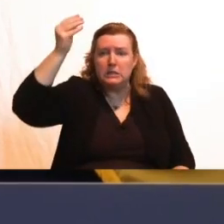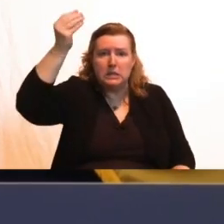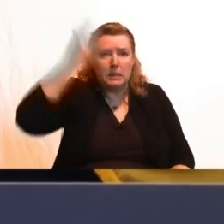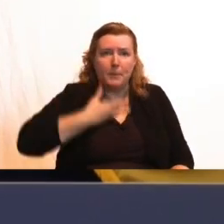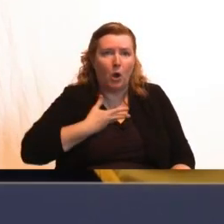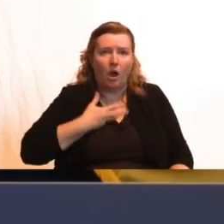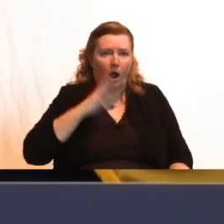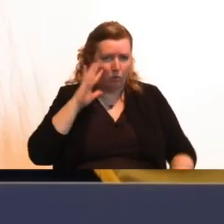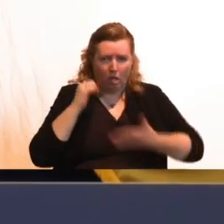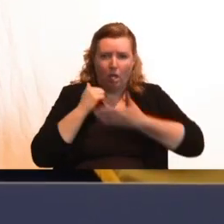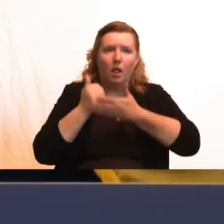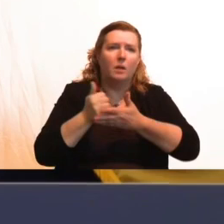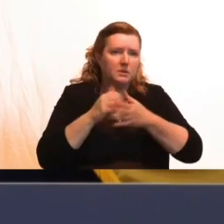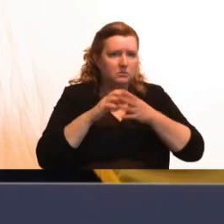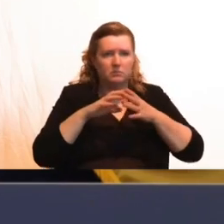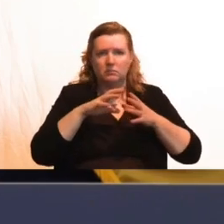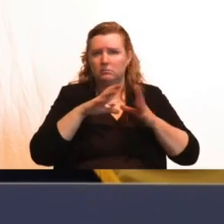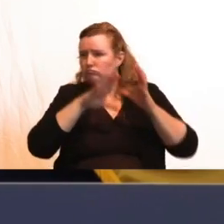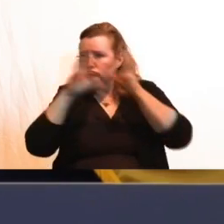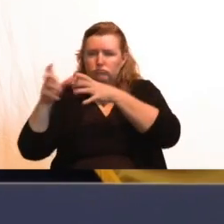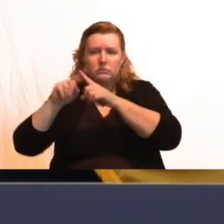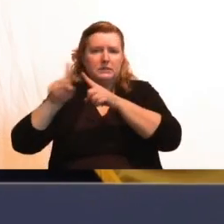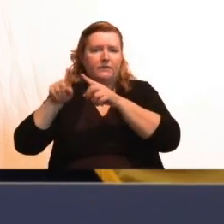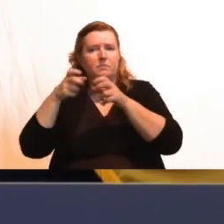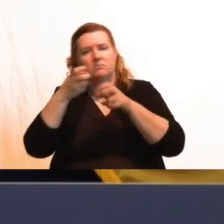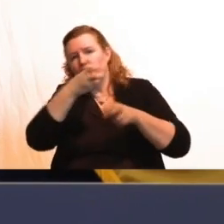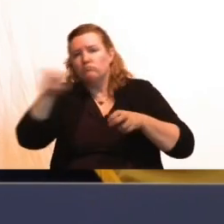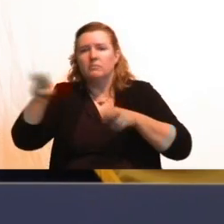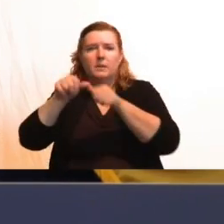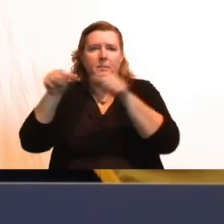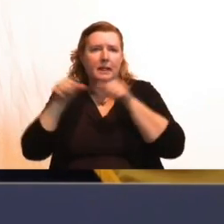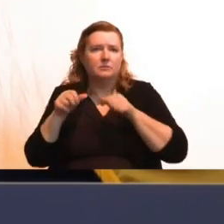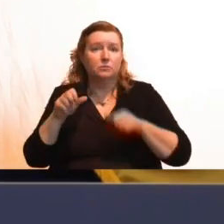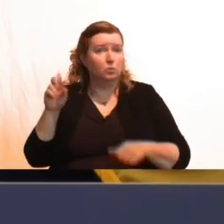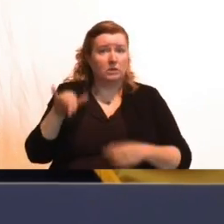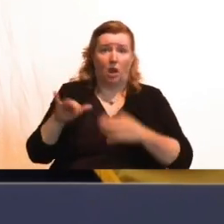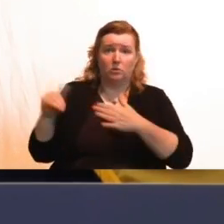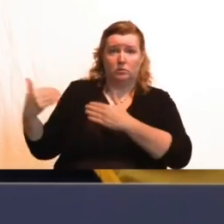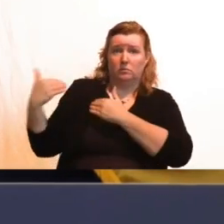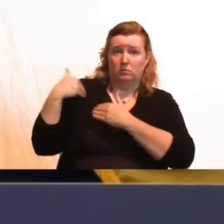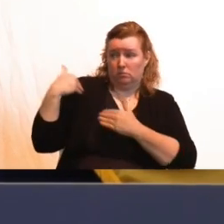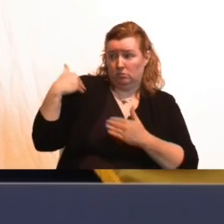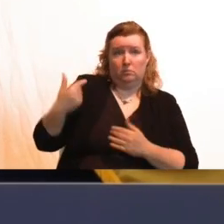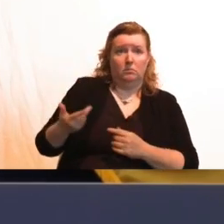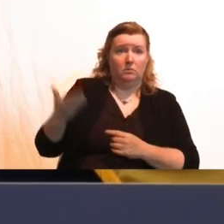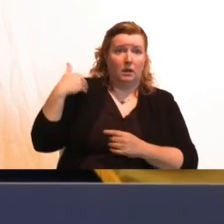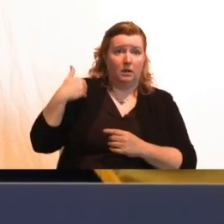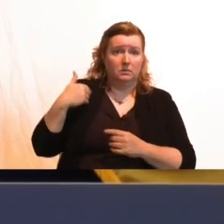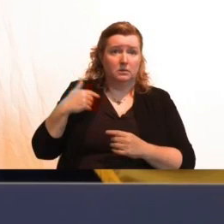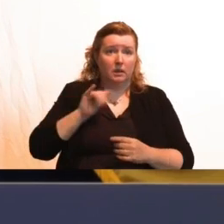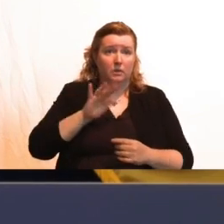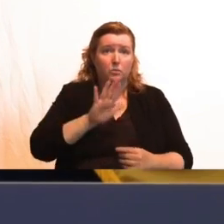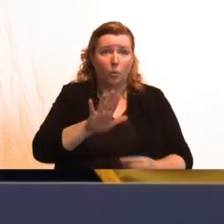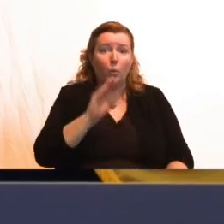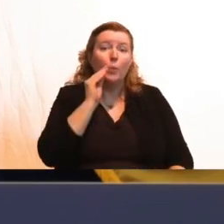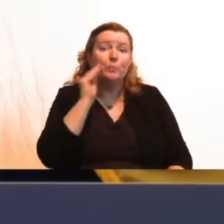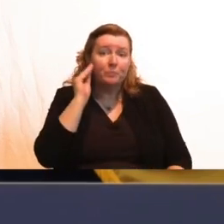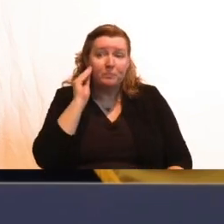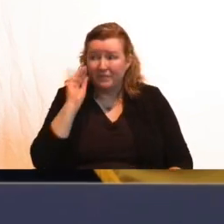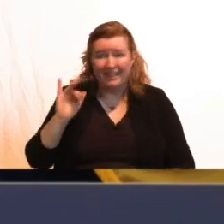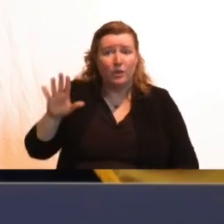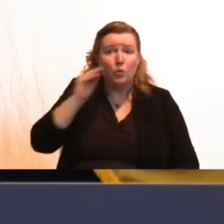back when that these were their residences. This is where they lived. This was not like they were going by choice to a hotel or